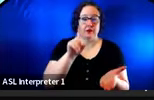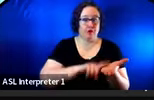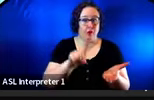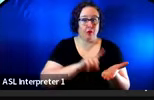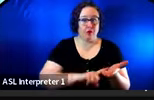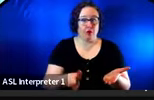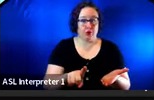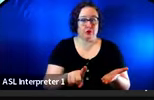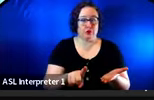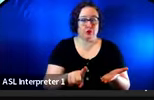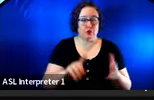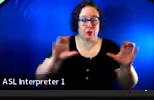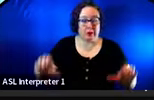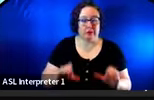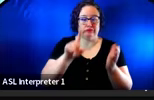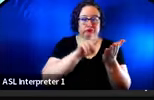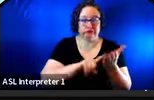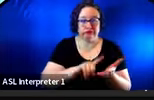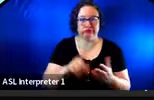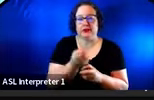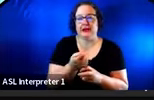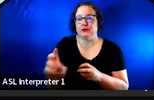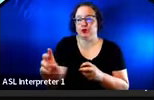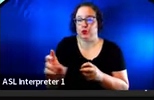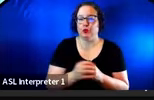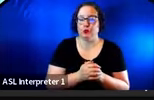especially when we were conducting our research, it's kind of hard to